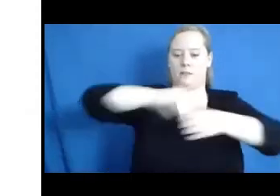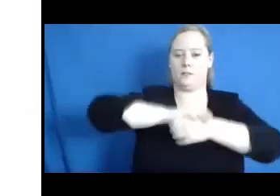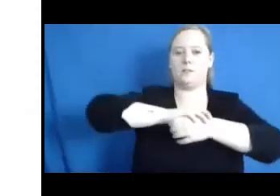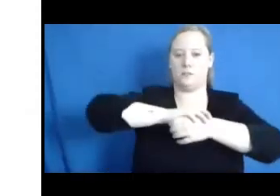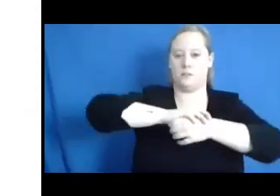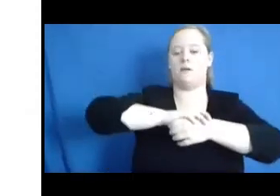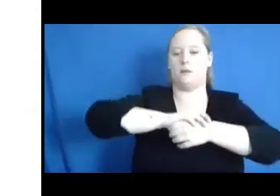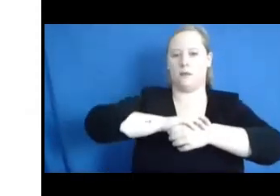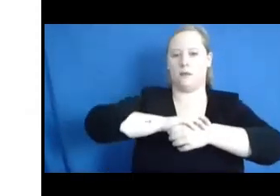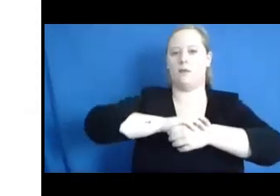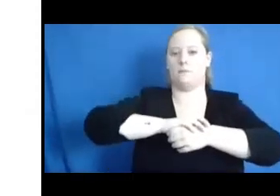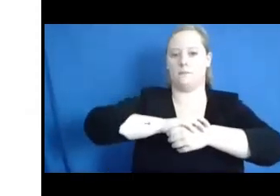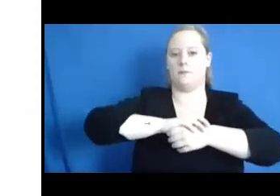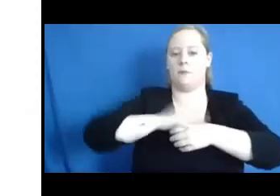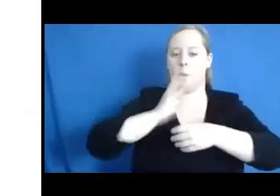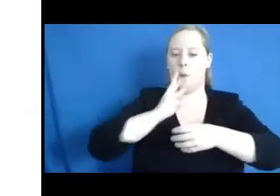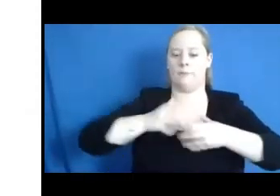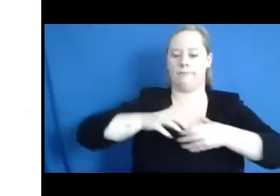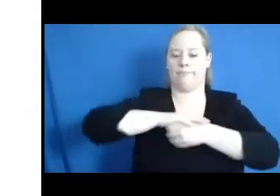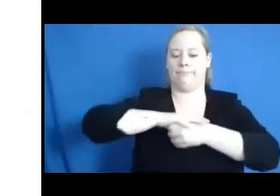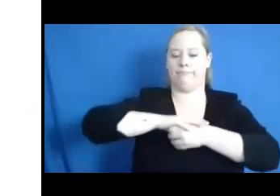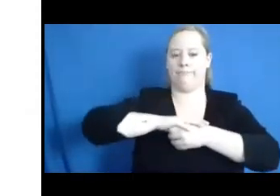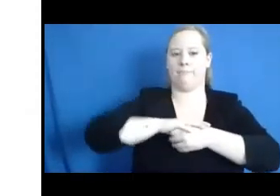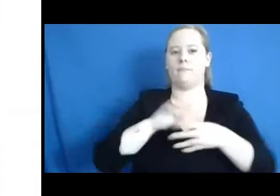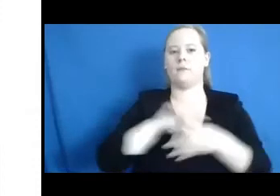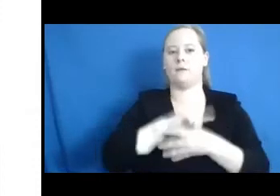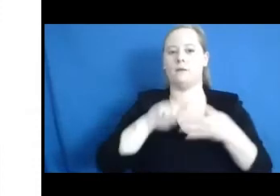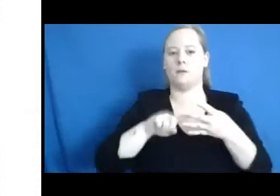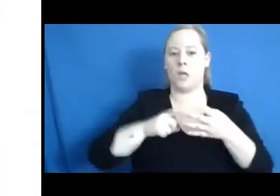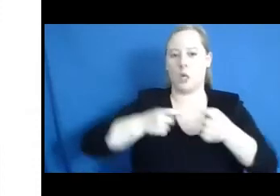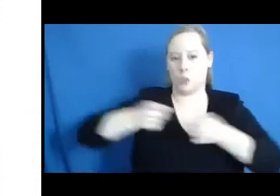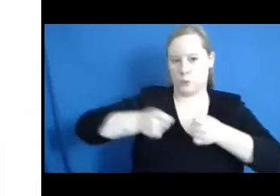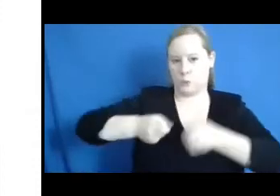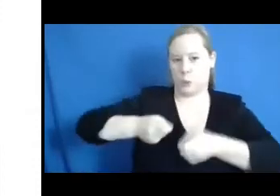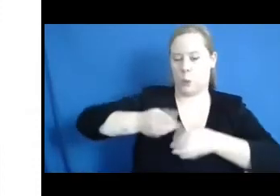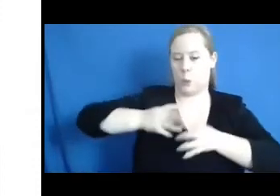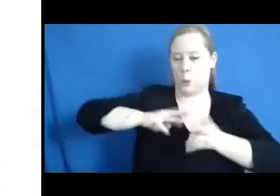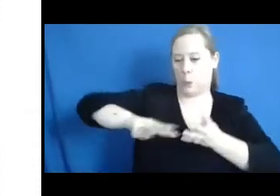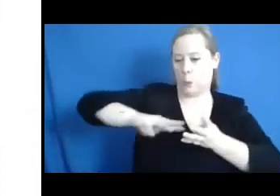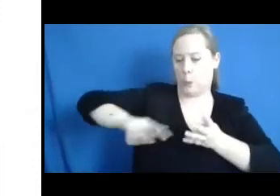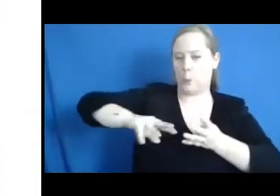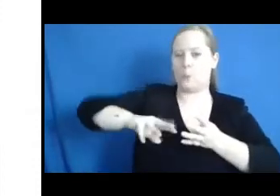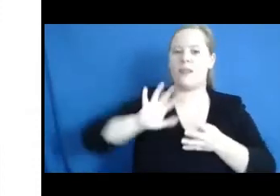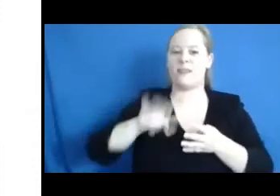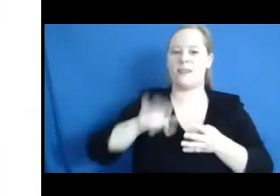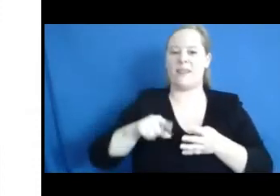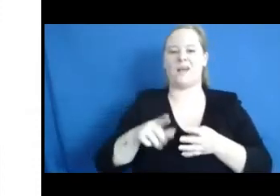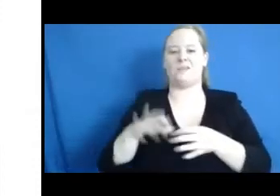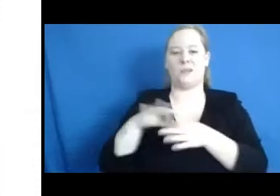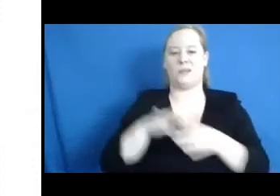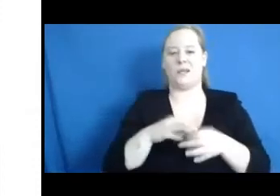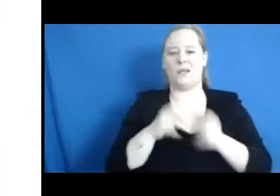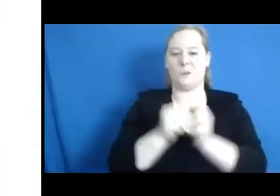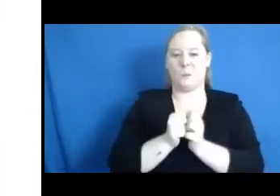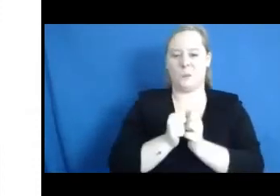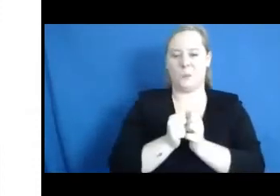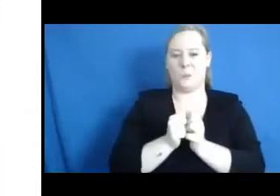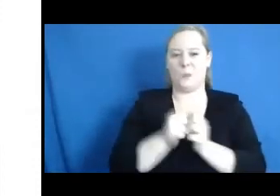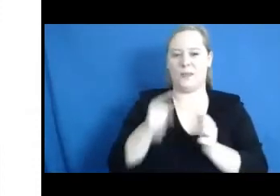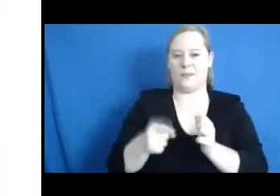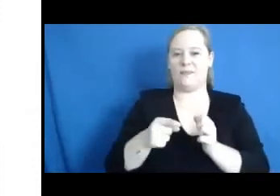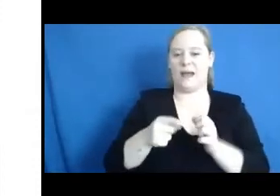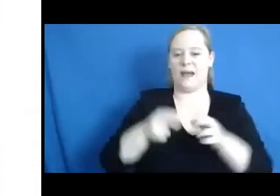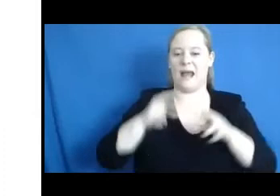lagoons. Surface runoff controls, those are related to the installation of this county highway that goes through the